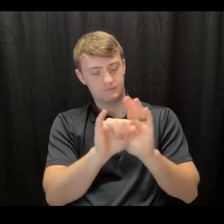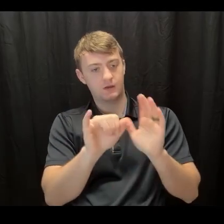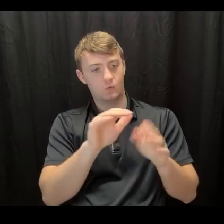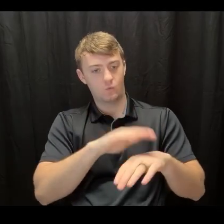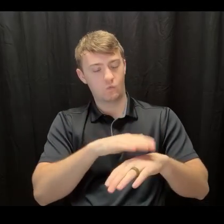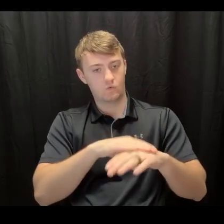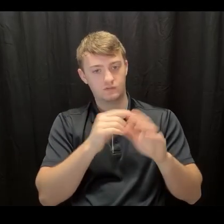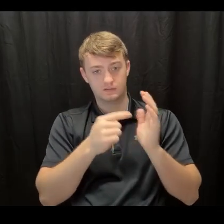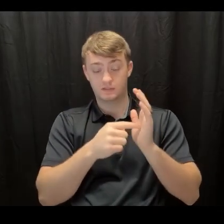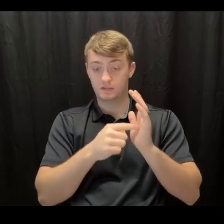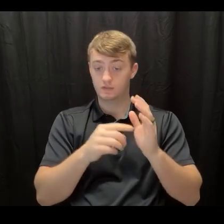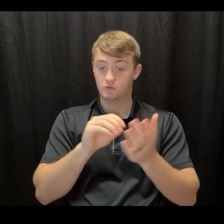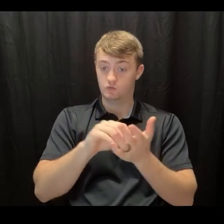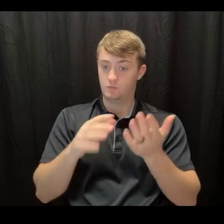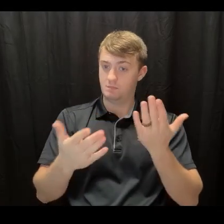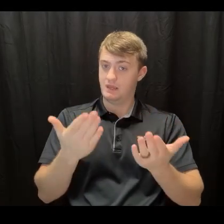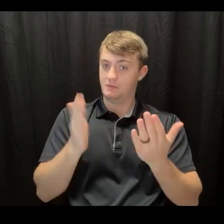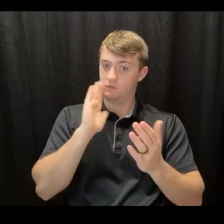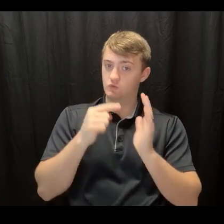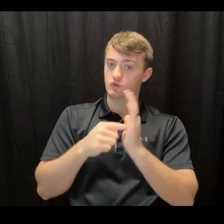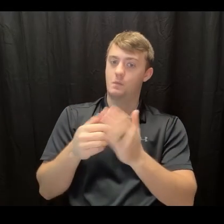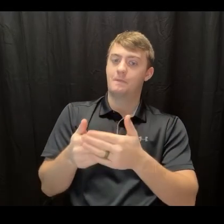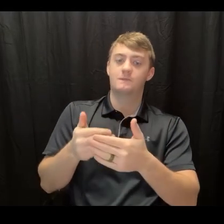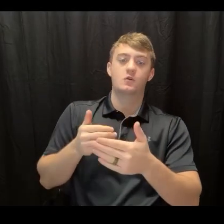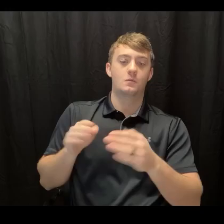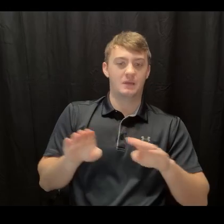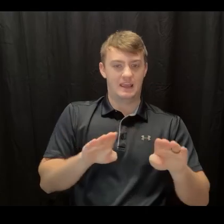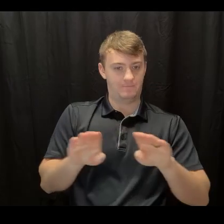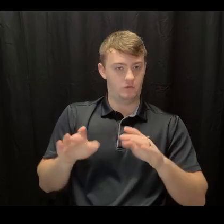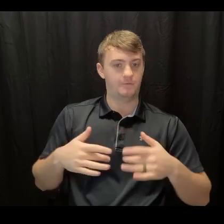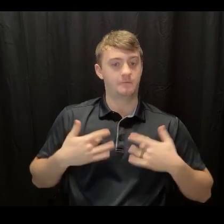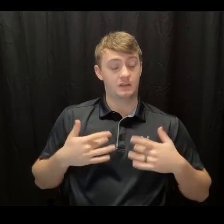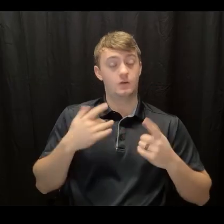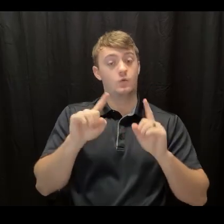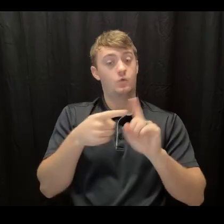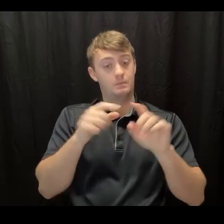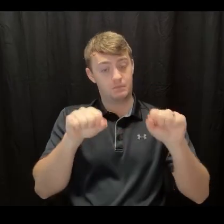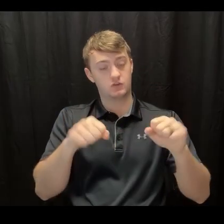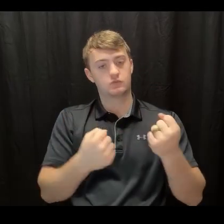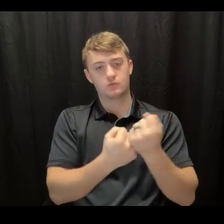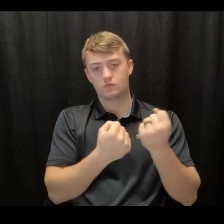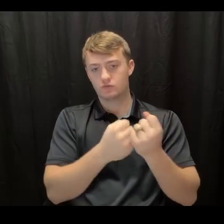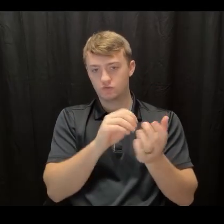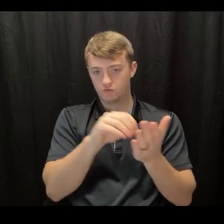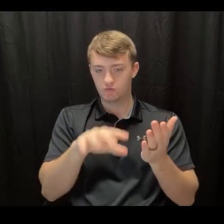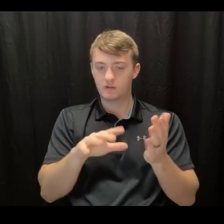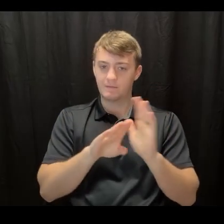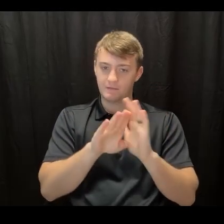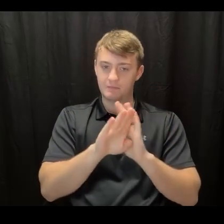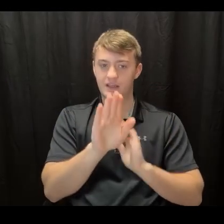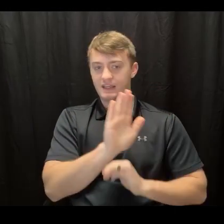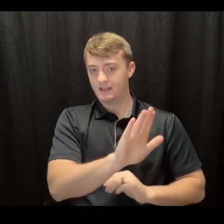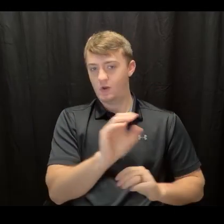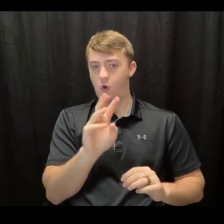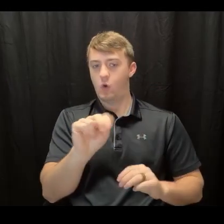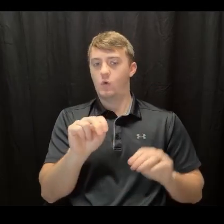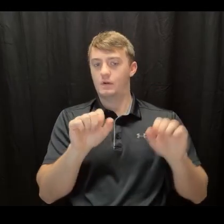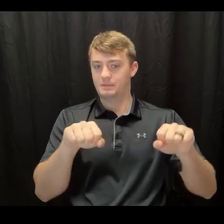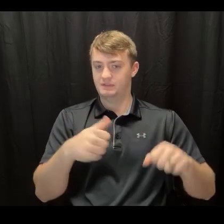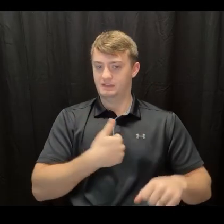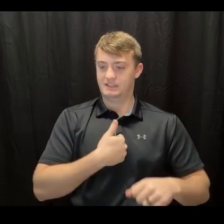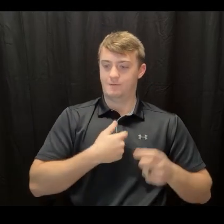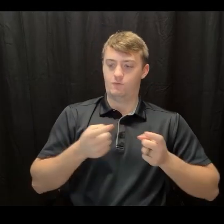warning signs a student may show prior to a behavior event, and when possible, support the student in developing his or her own